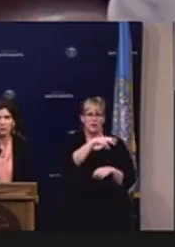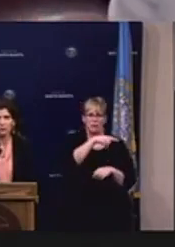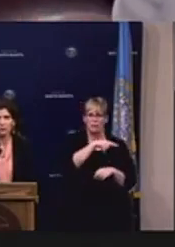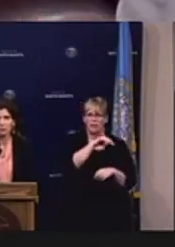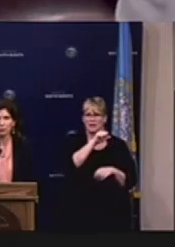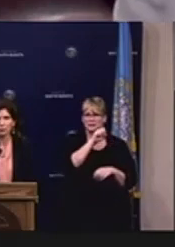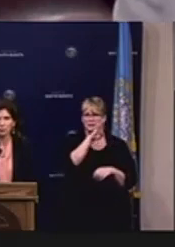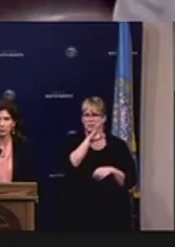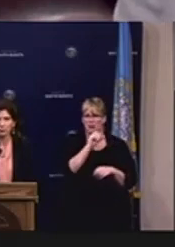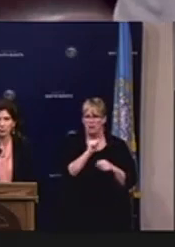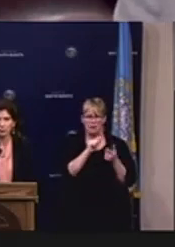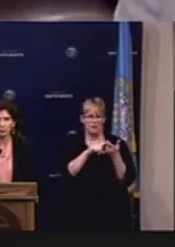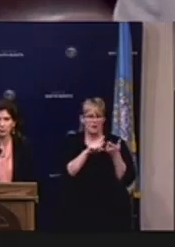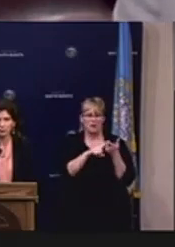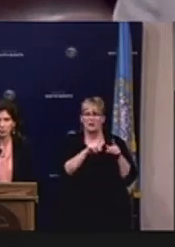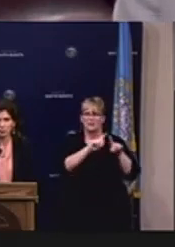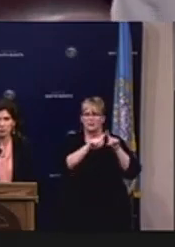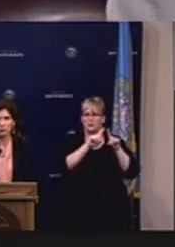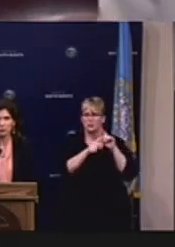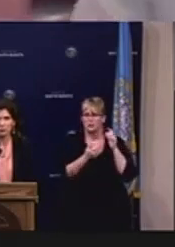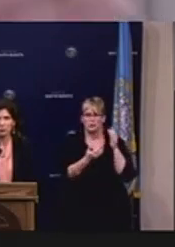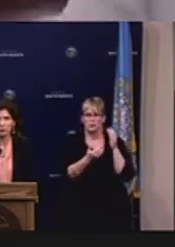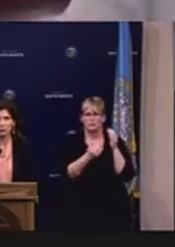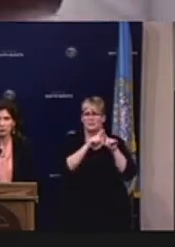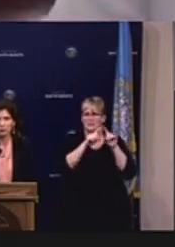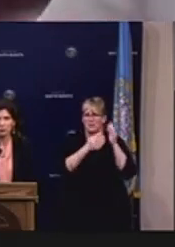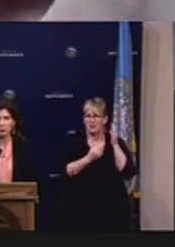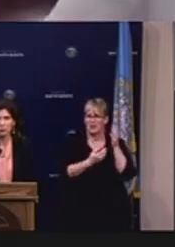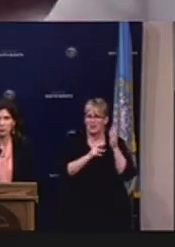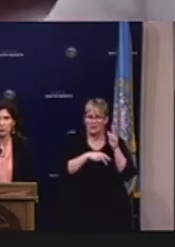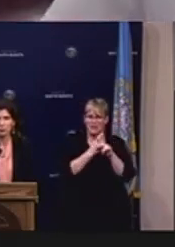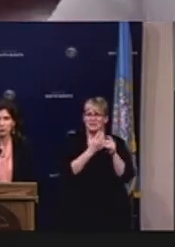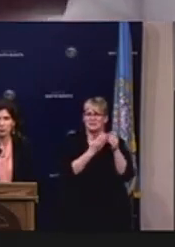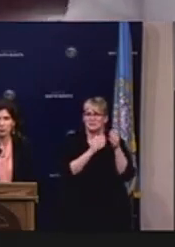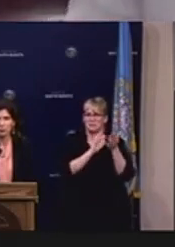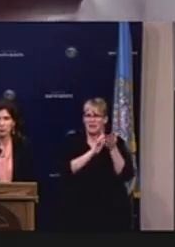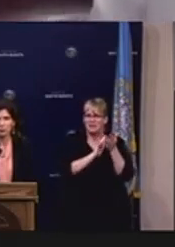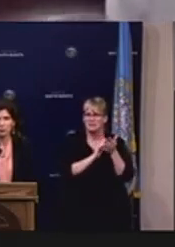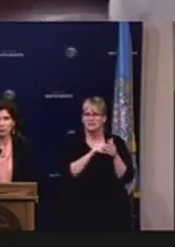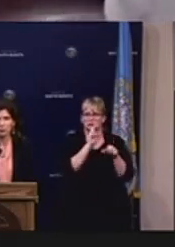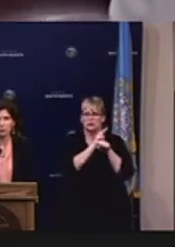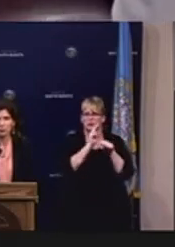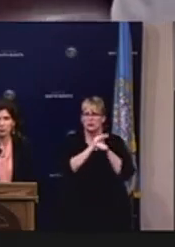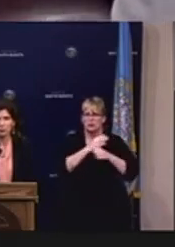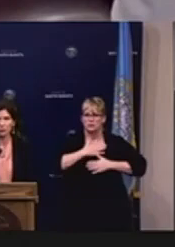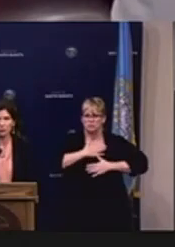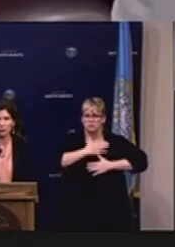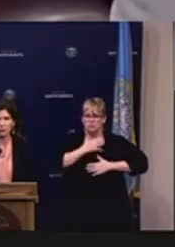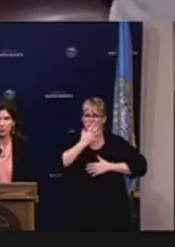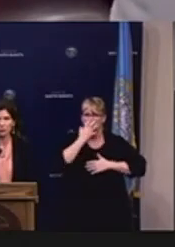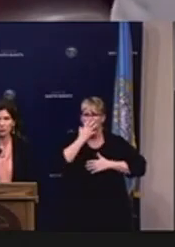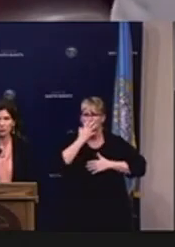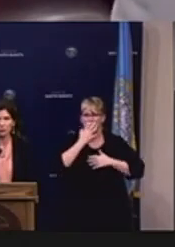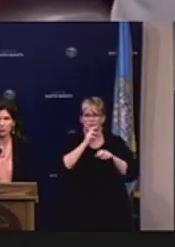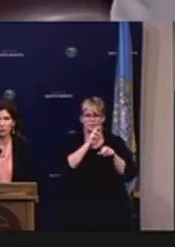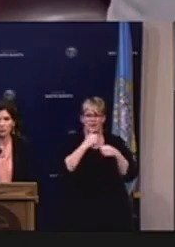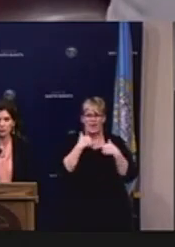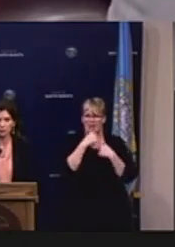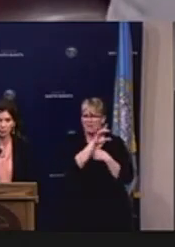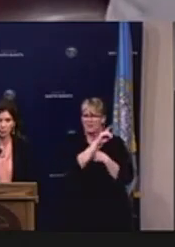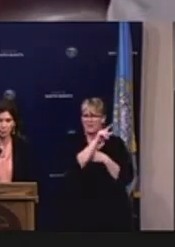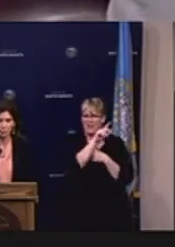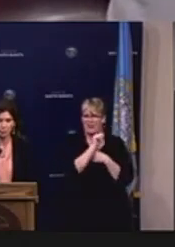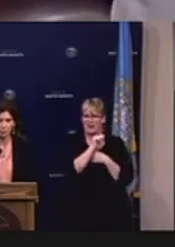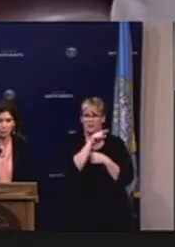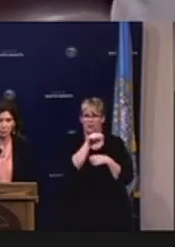remdesivir, proning patients, using ventilators. It's data collection, data gathering. The physicians on the front lines